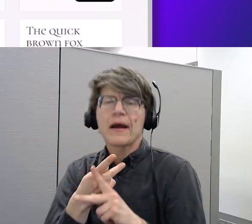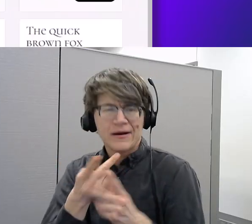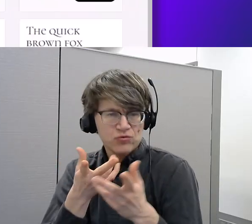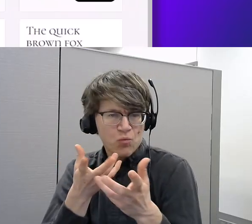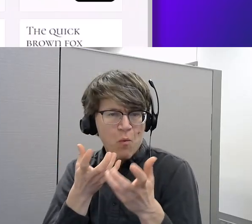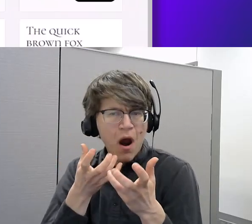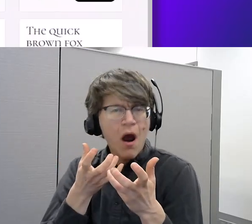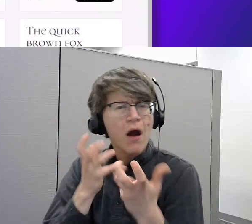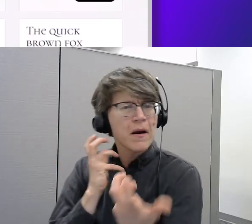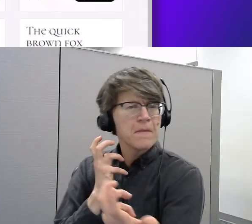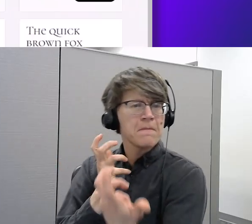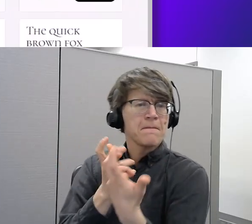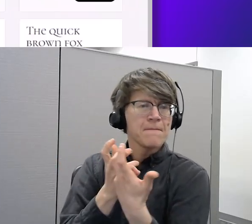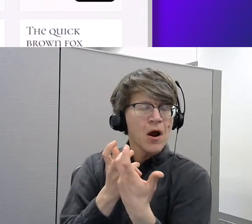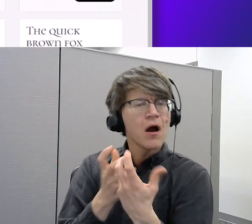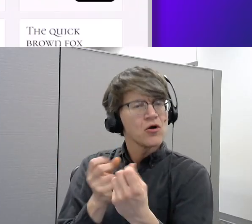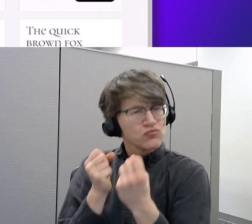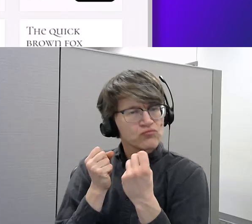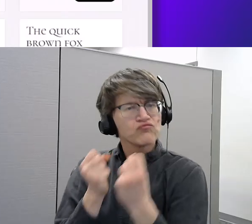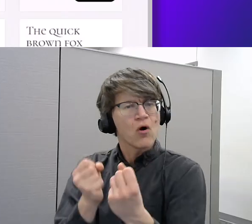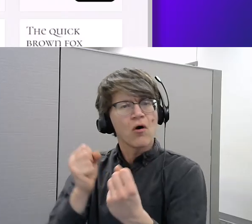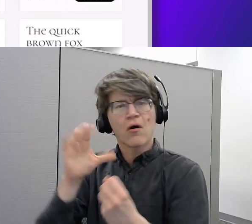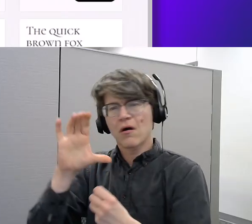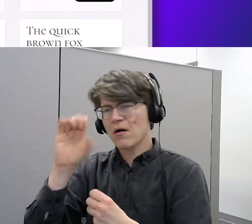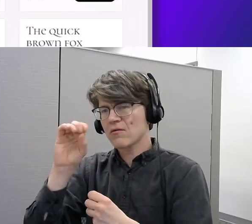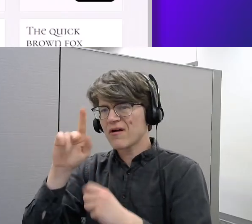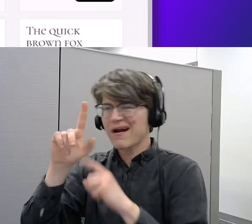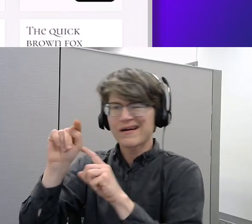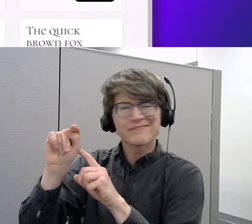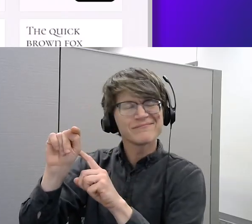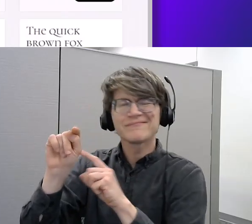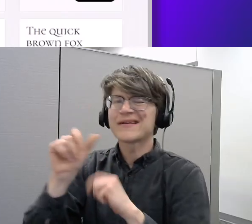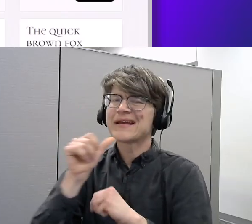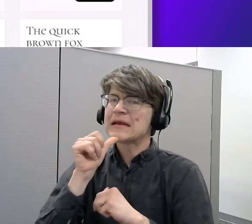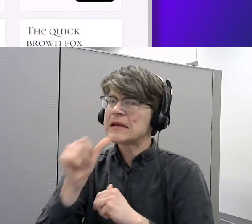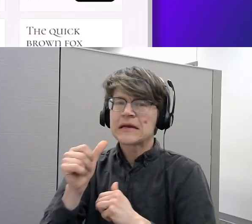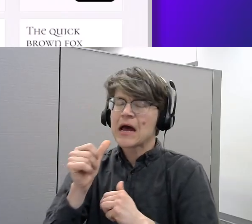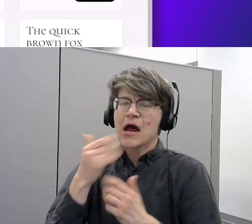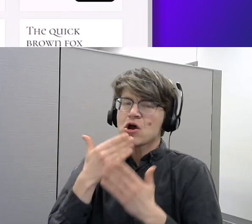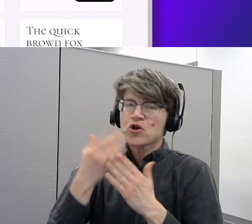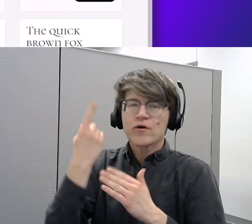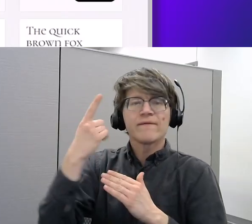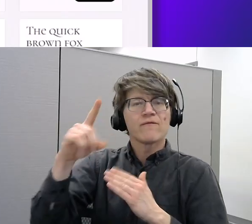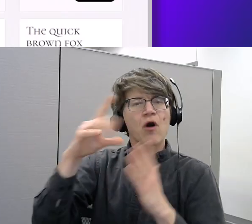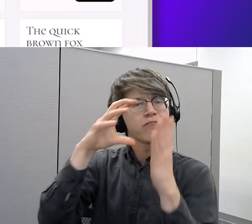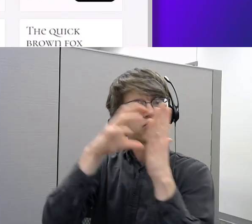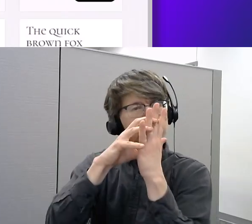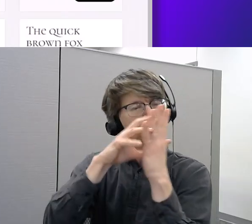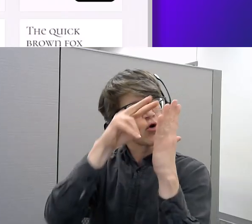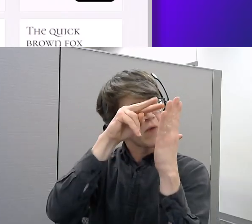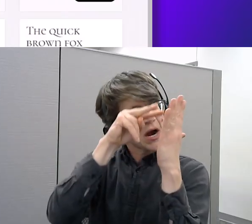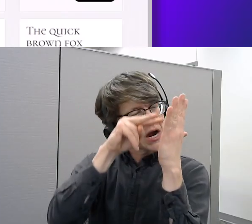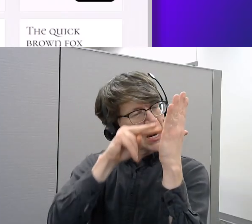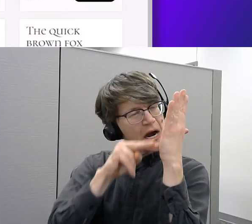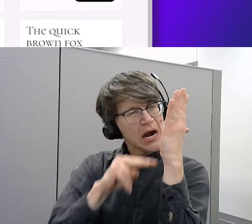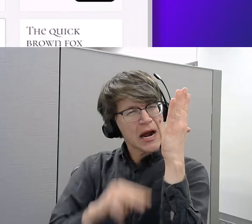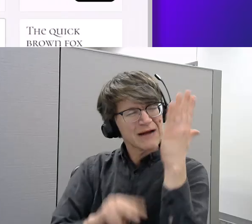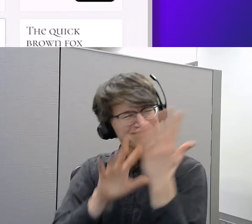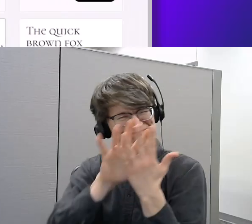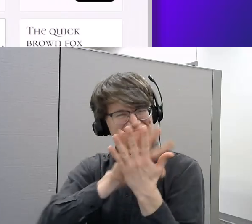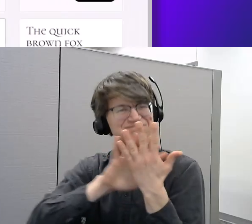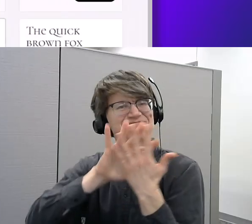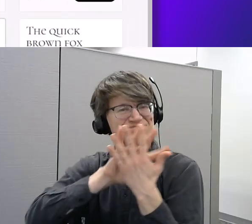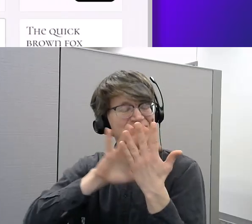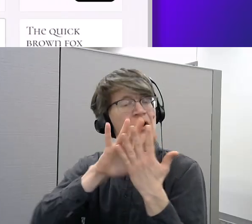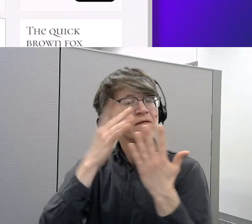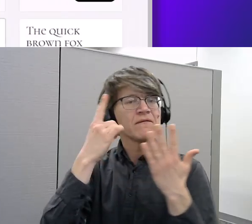have extreme contrast, it oftentimes does not work well for body copy. It can work well for display text, but it's really